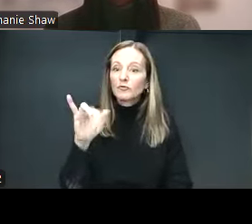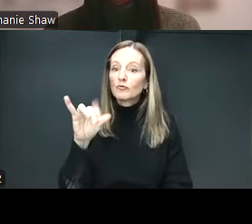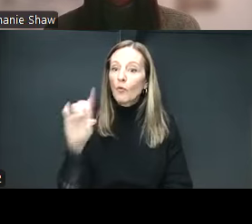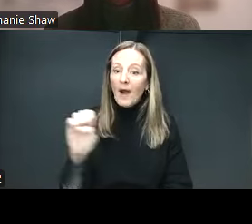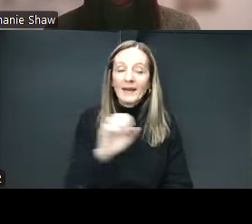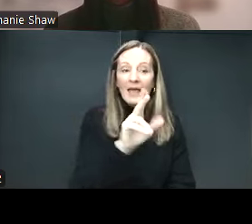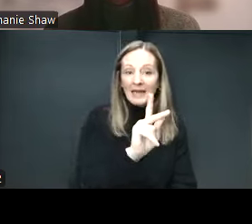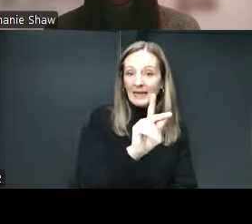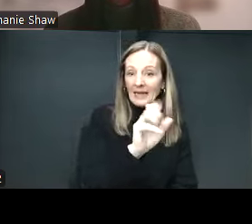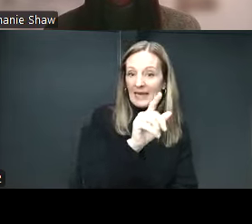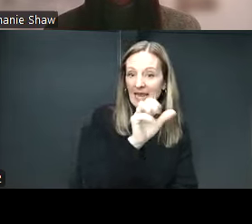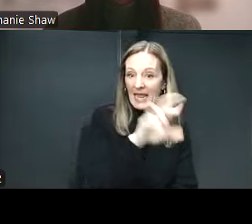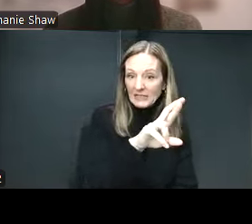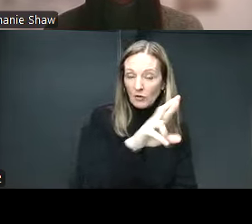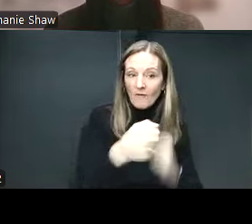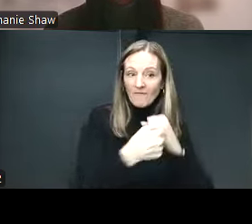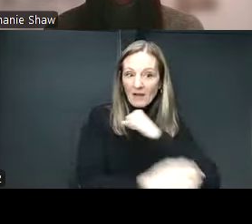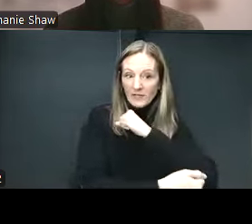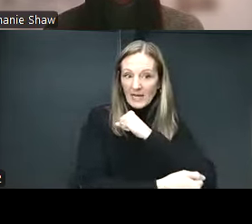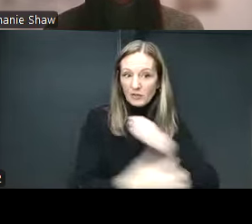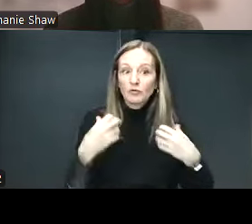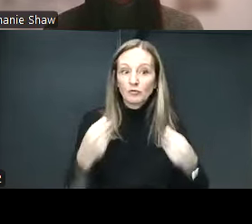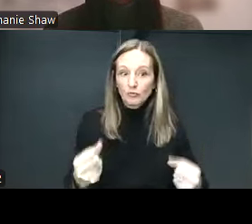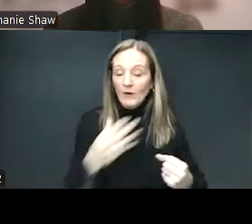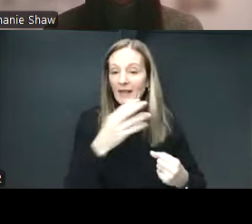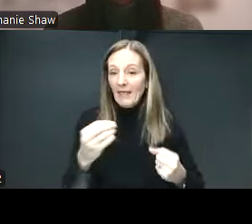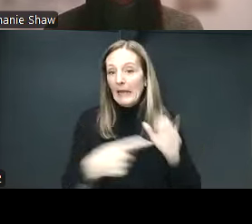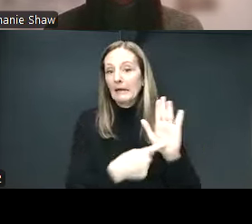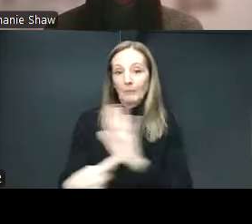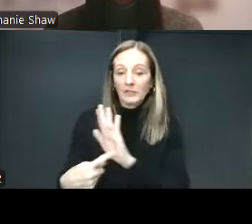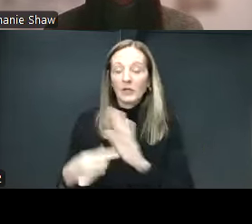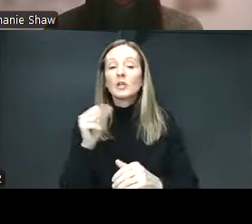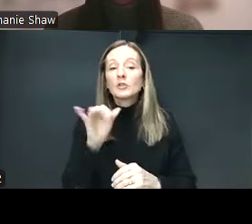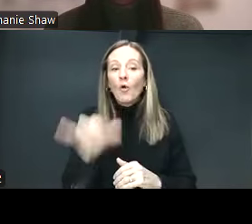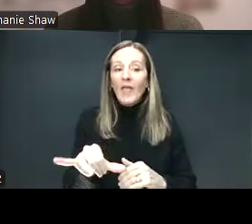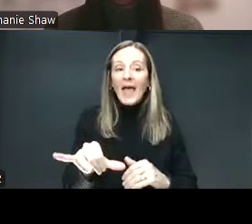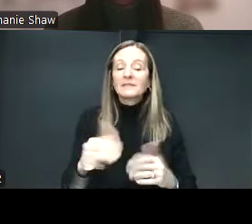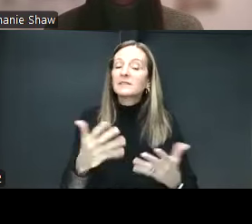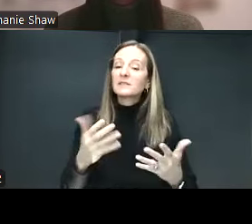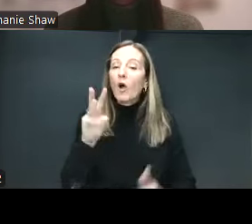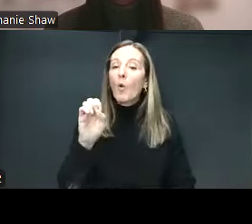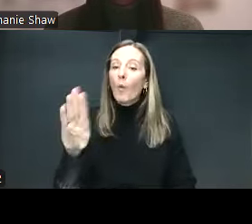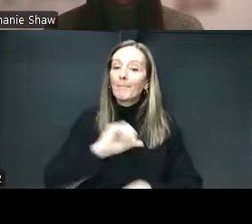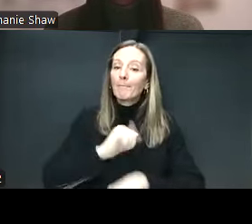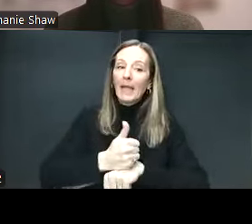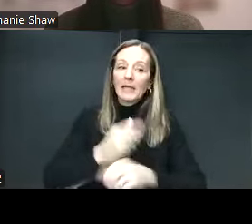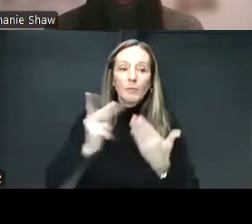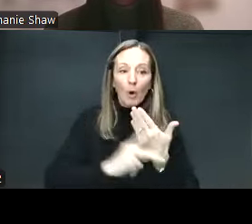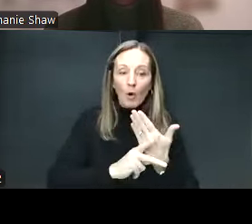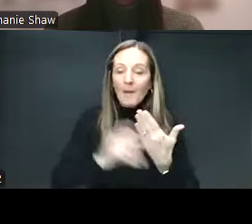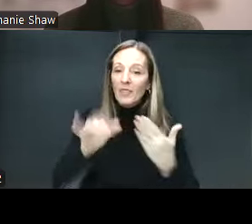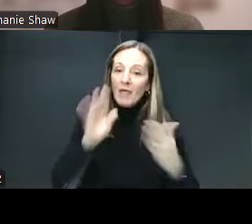Strength, Identification, and Expression. And it's a web-based program for autistic youth that focuses on 2